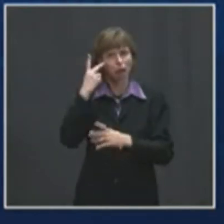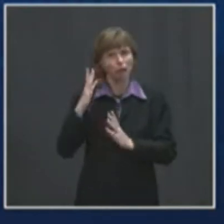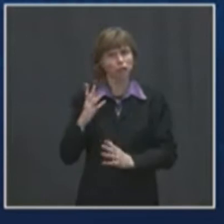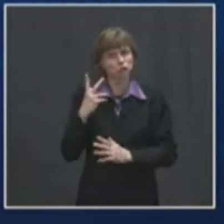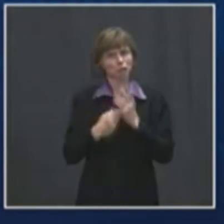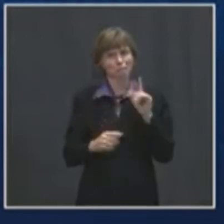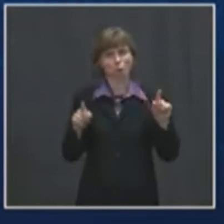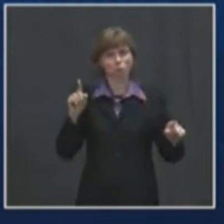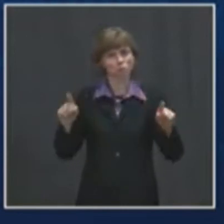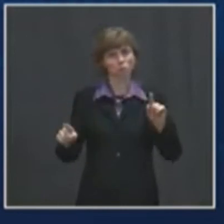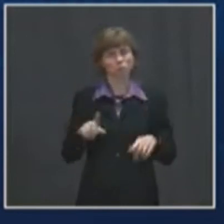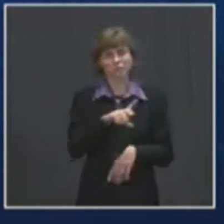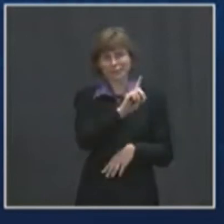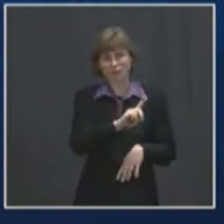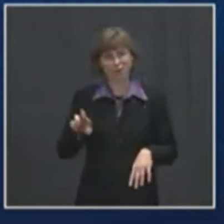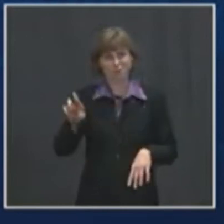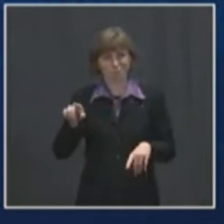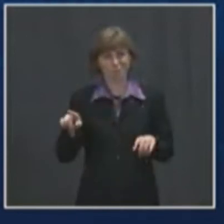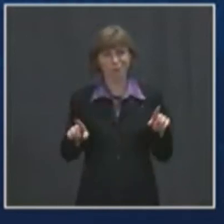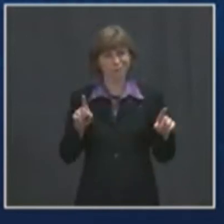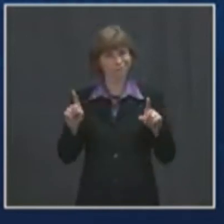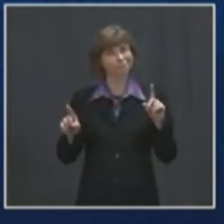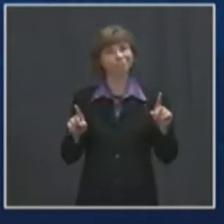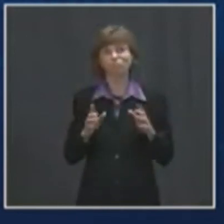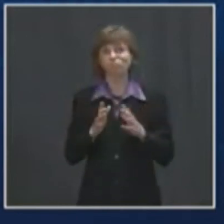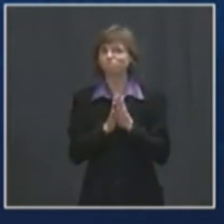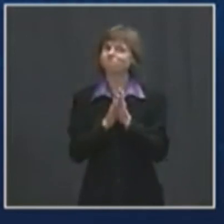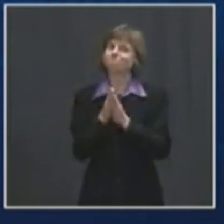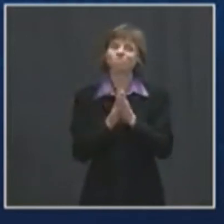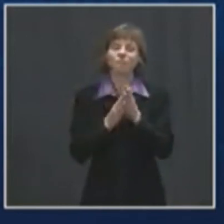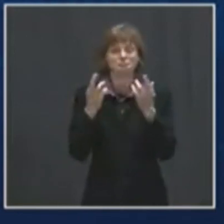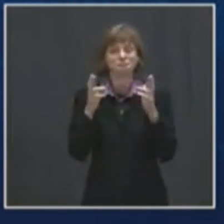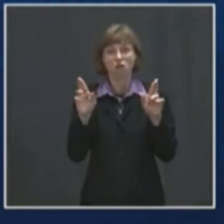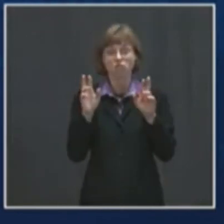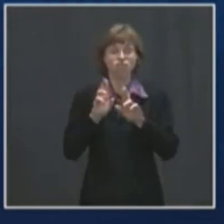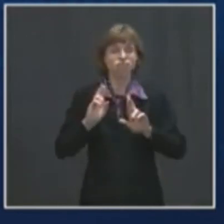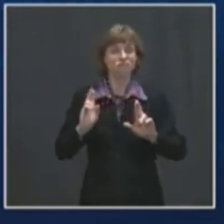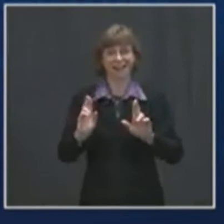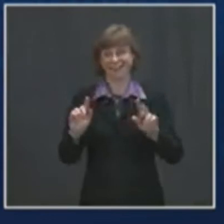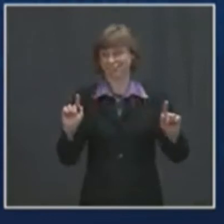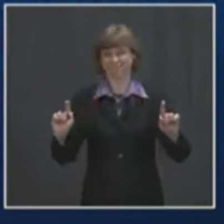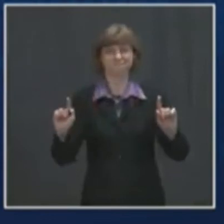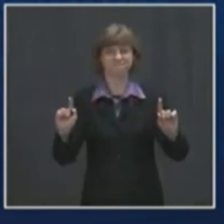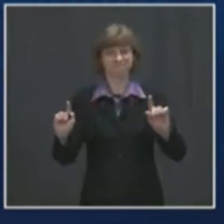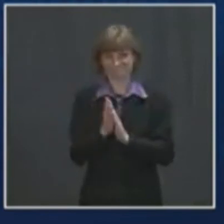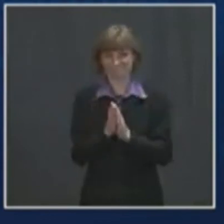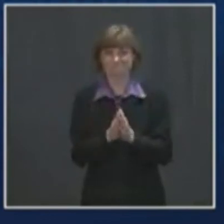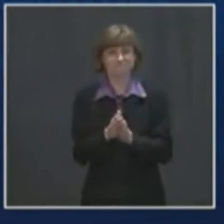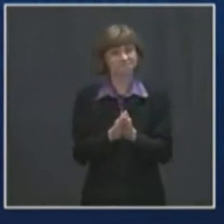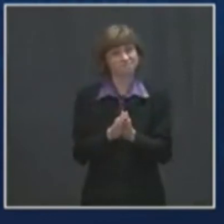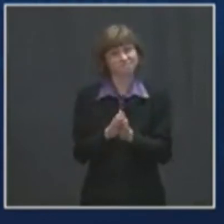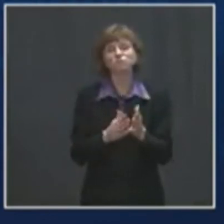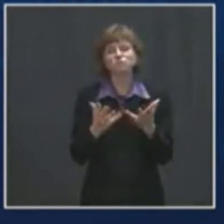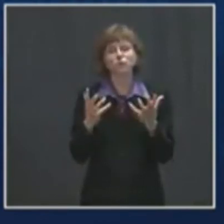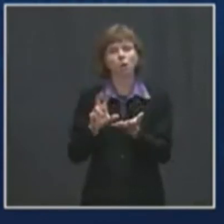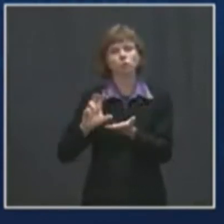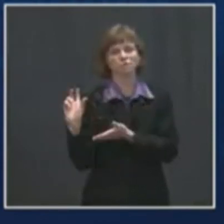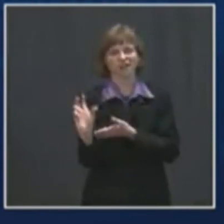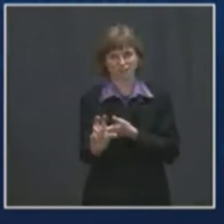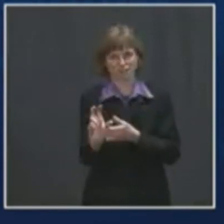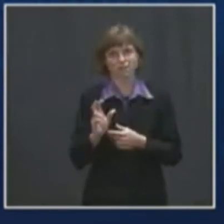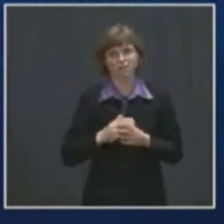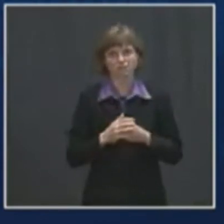of the aisle who are champing at the bit to make investments in